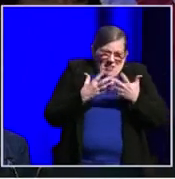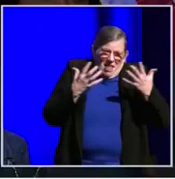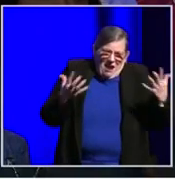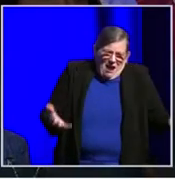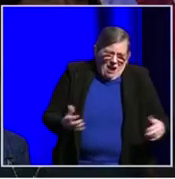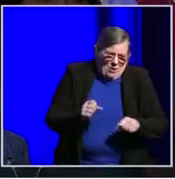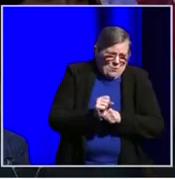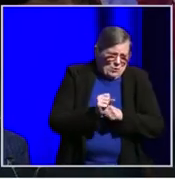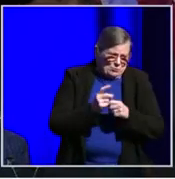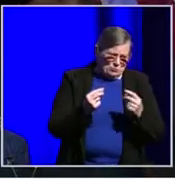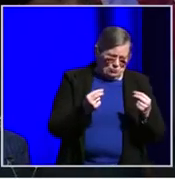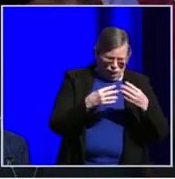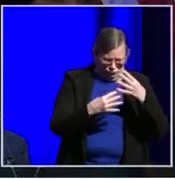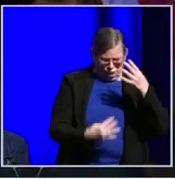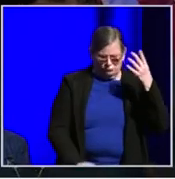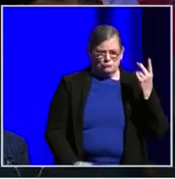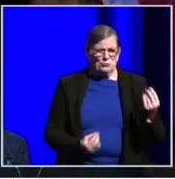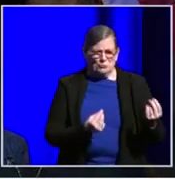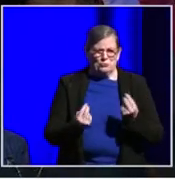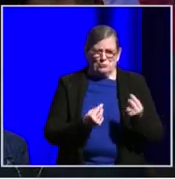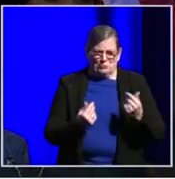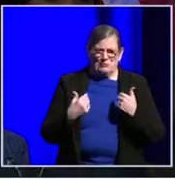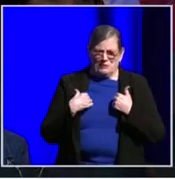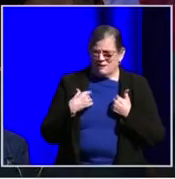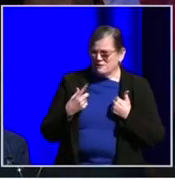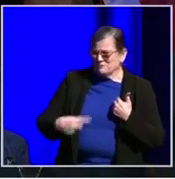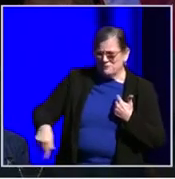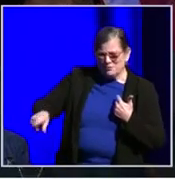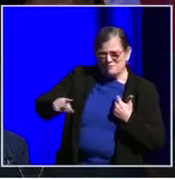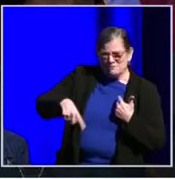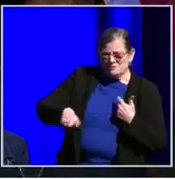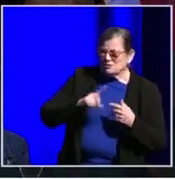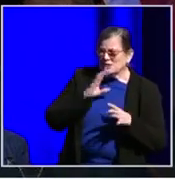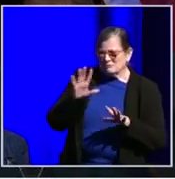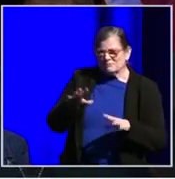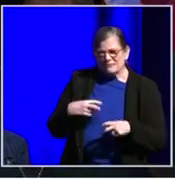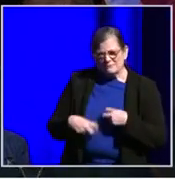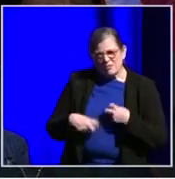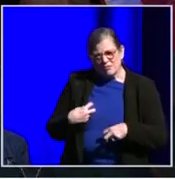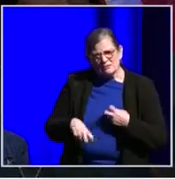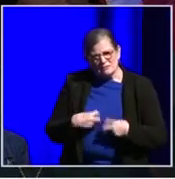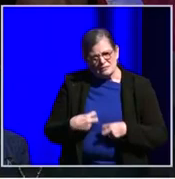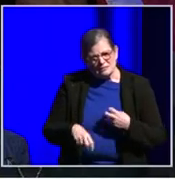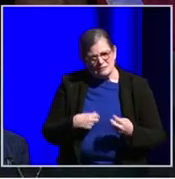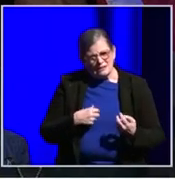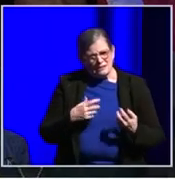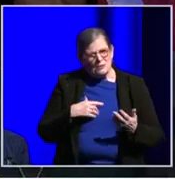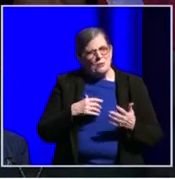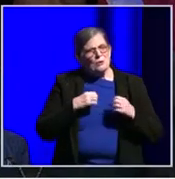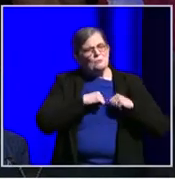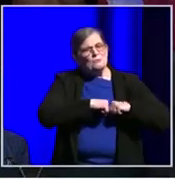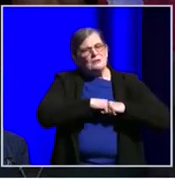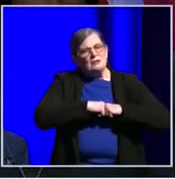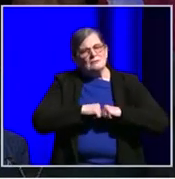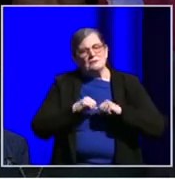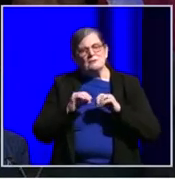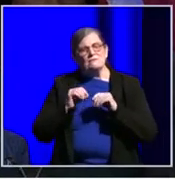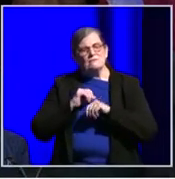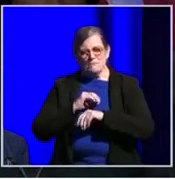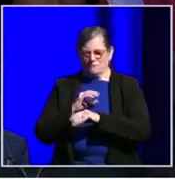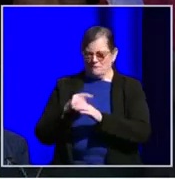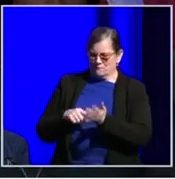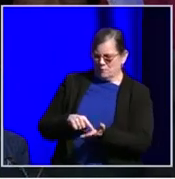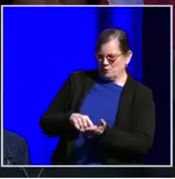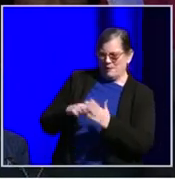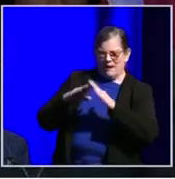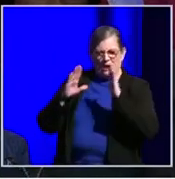our streets and communities safe for all, and the difficult but attainable work of preserving and protecting affordable housing everywhere across the district. The past several